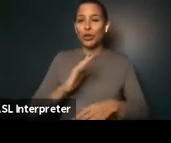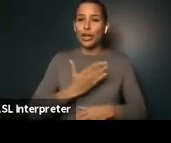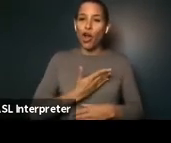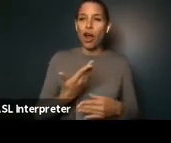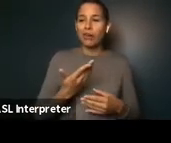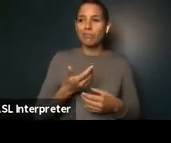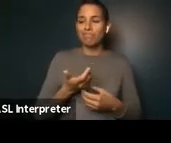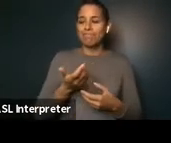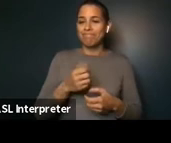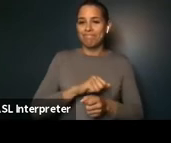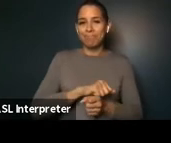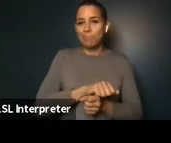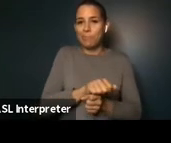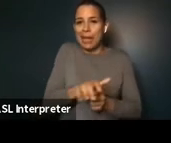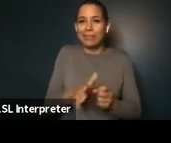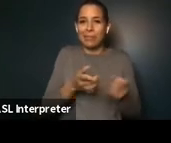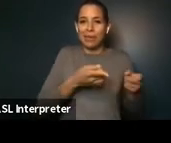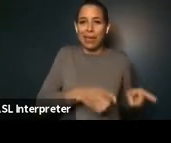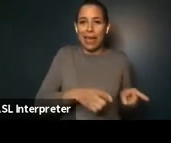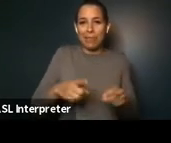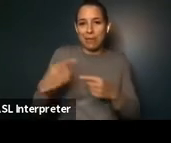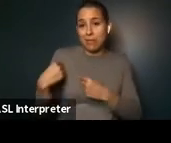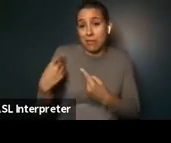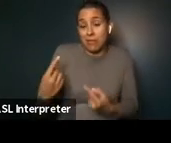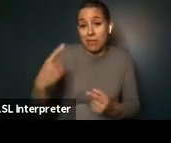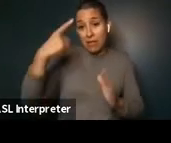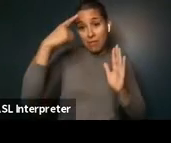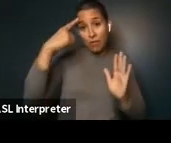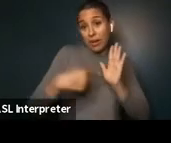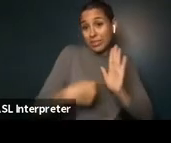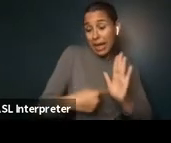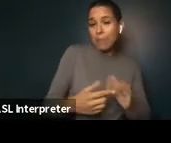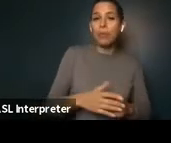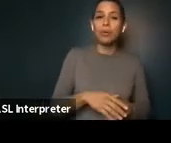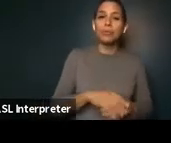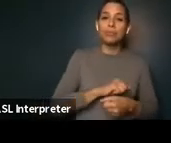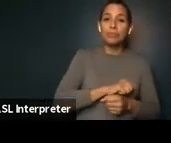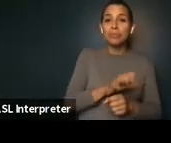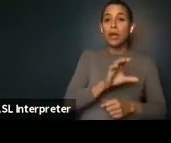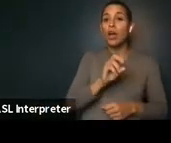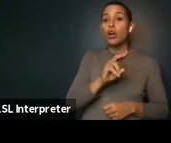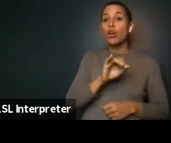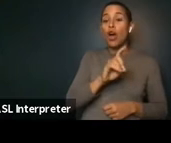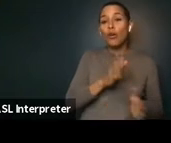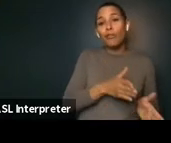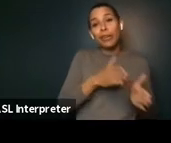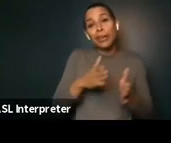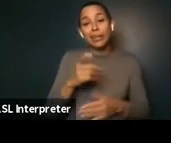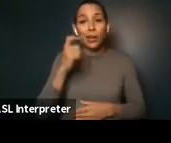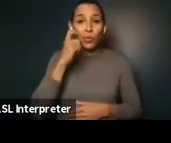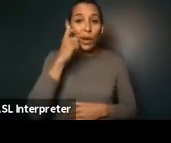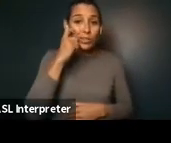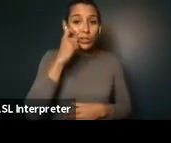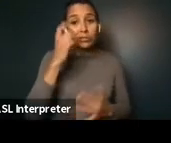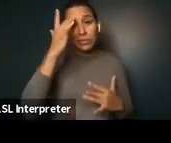I mean, there's obviously the COVID, there's obviously a racial pandemic. could further extend that and say there's a pandemic